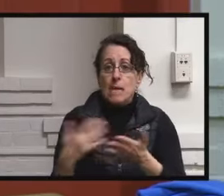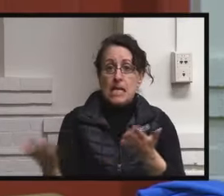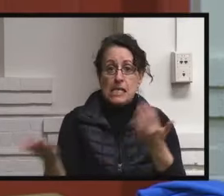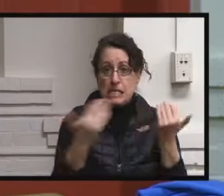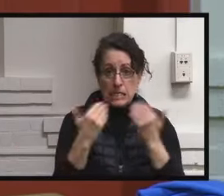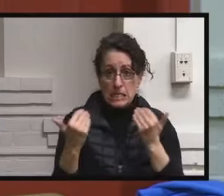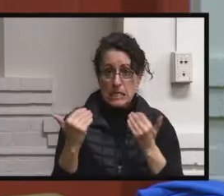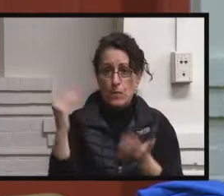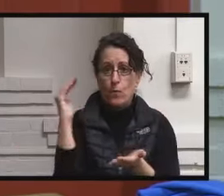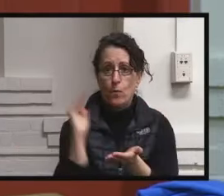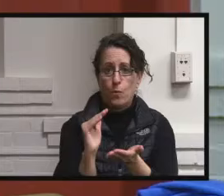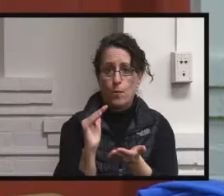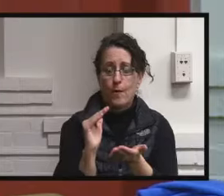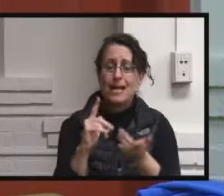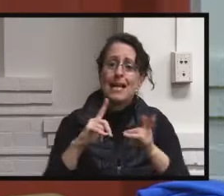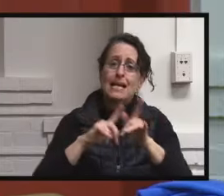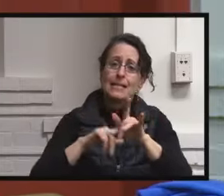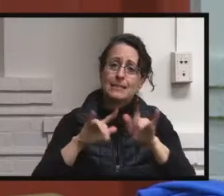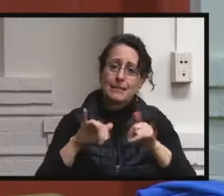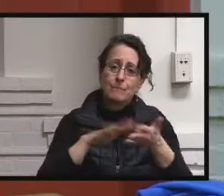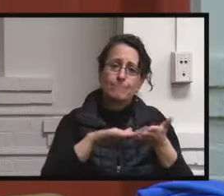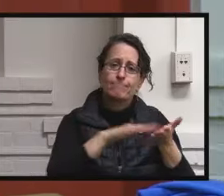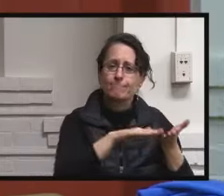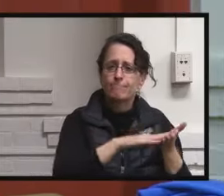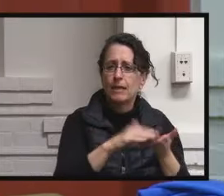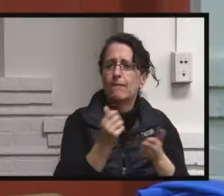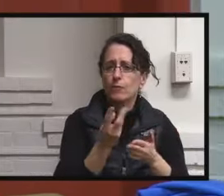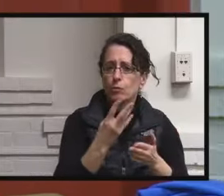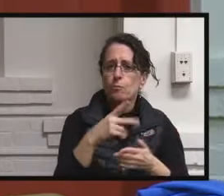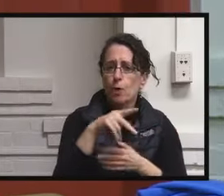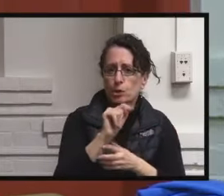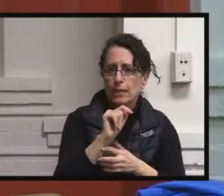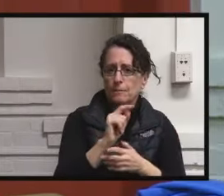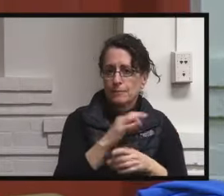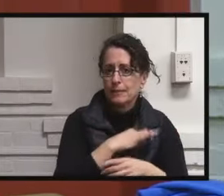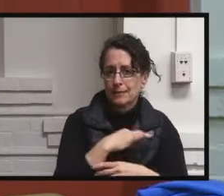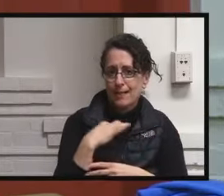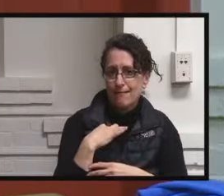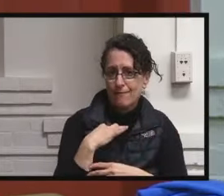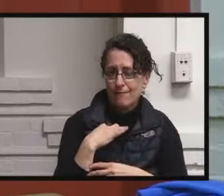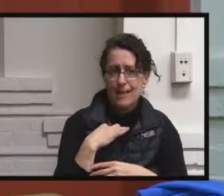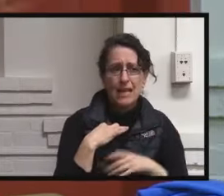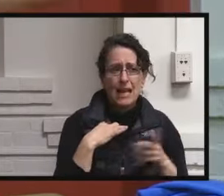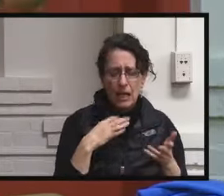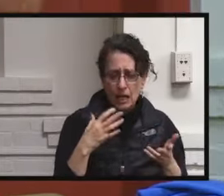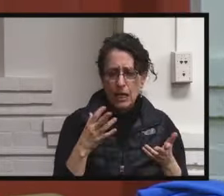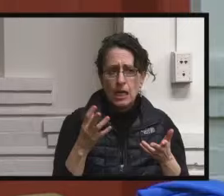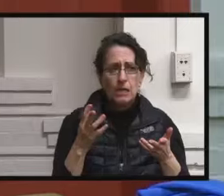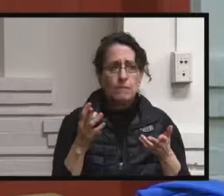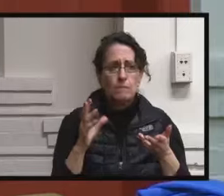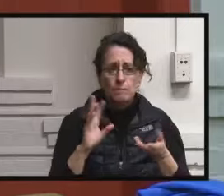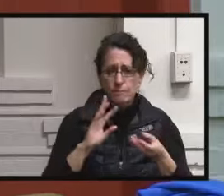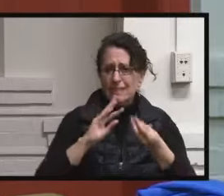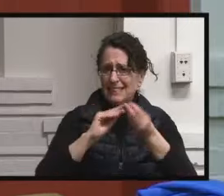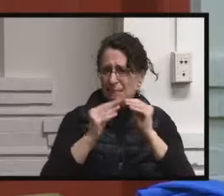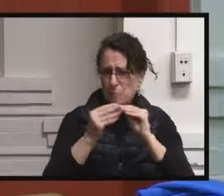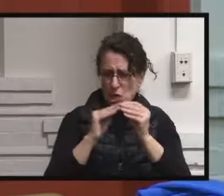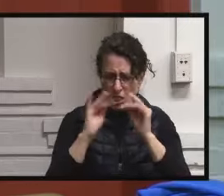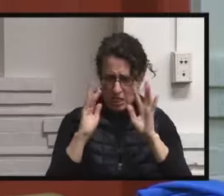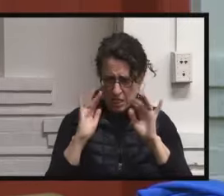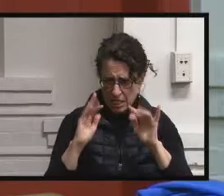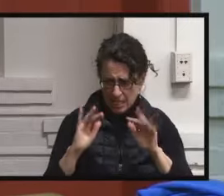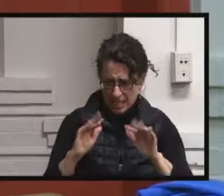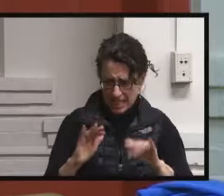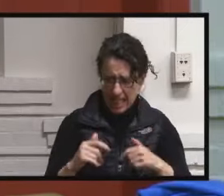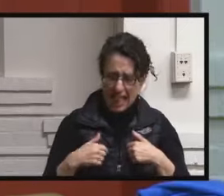We've also let go a couple of part-time people. I'm a little bit skeptical of those numbers, as those of us on the Finance